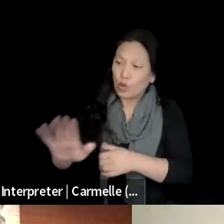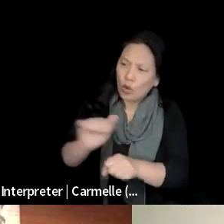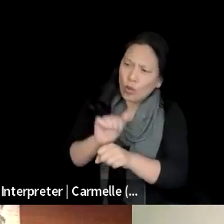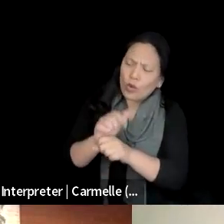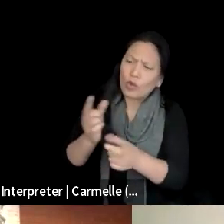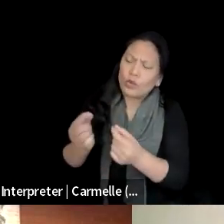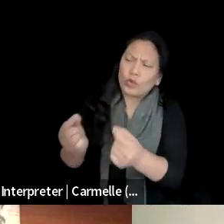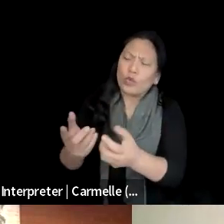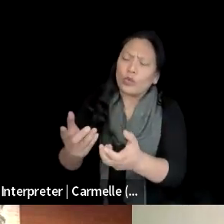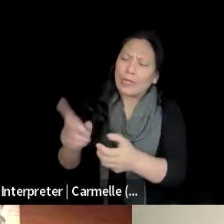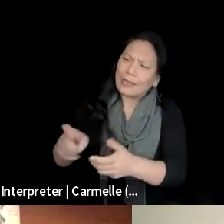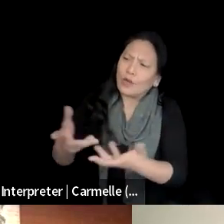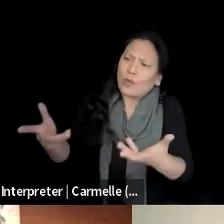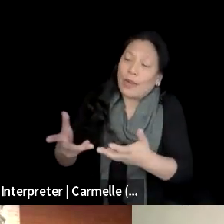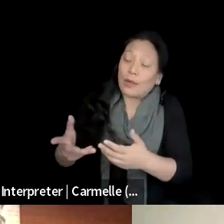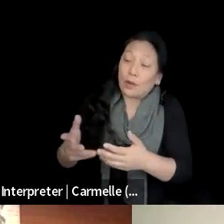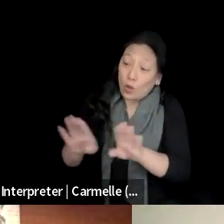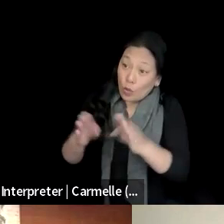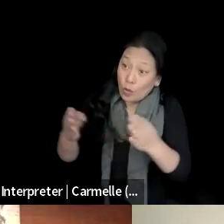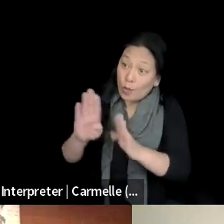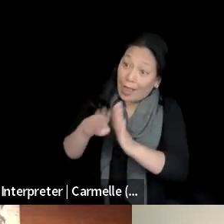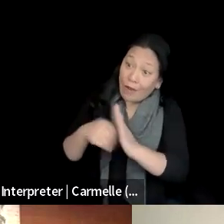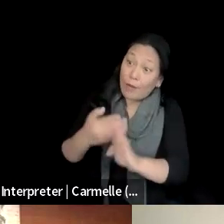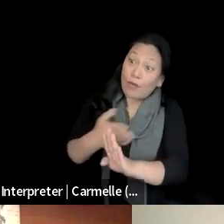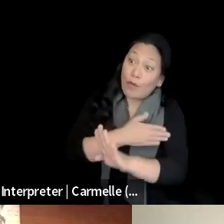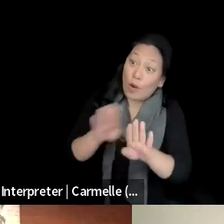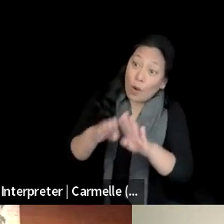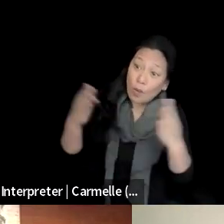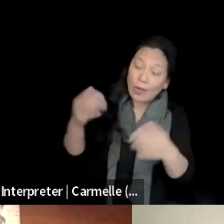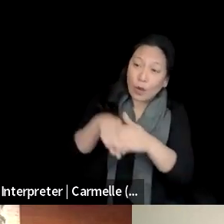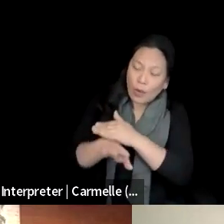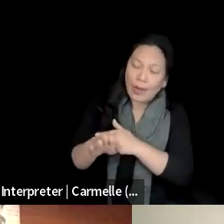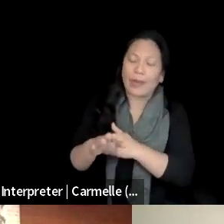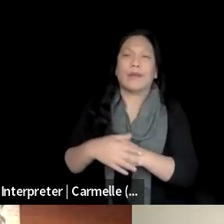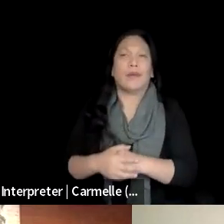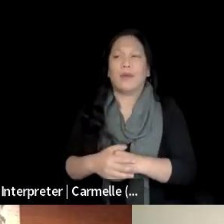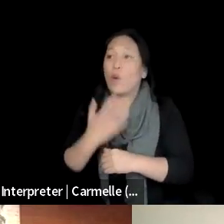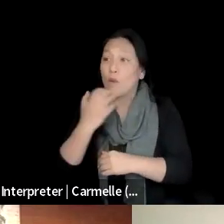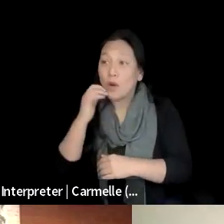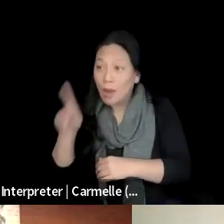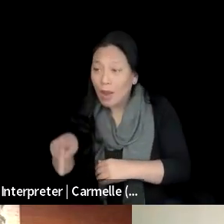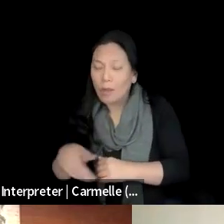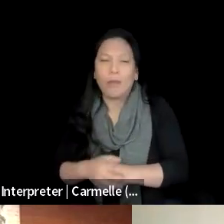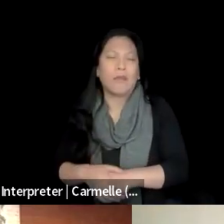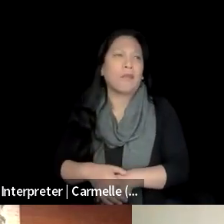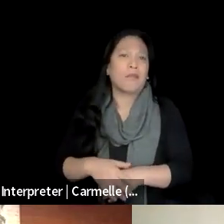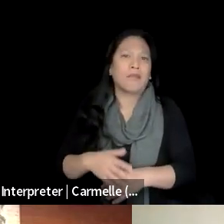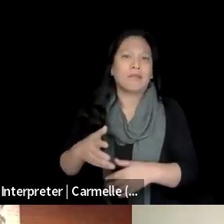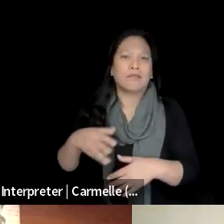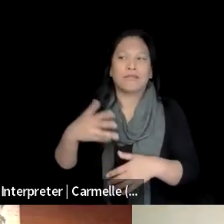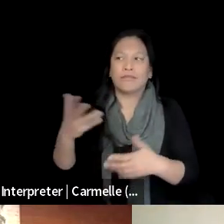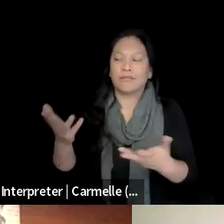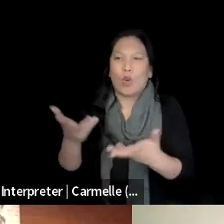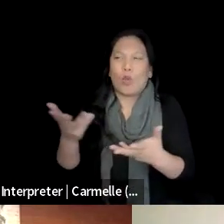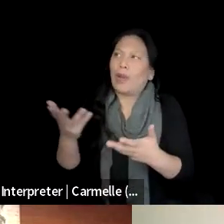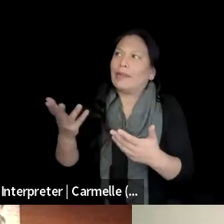warm up? Do you need people to like not interrupt you? Do you need like what sets you off? Do you uh, like